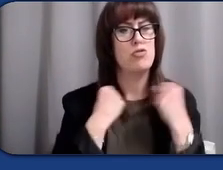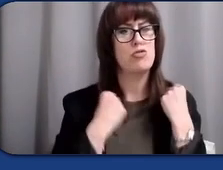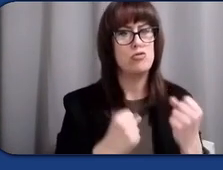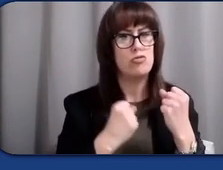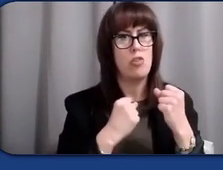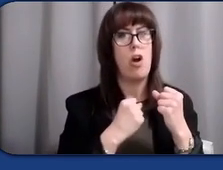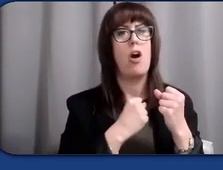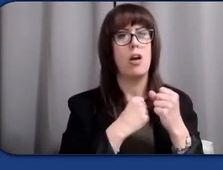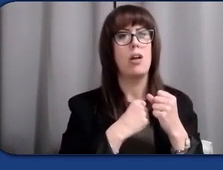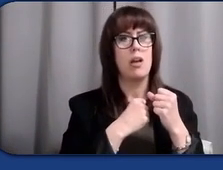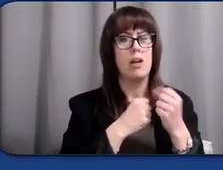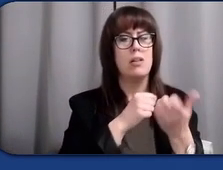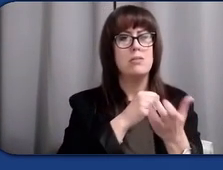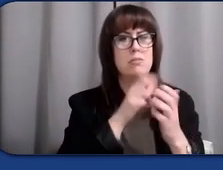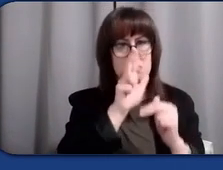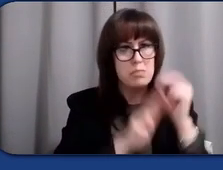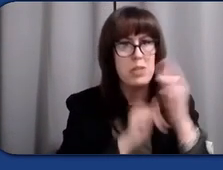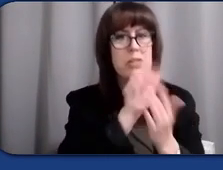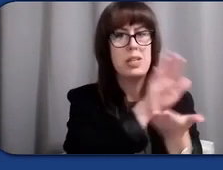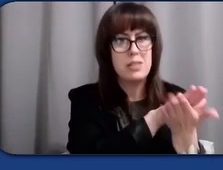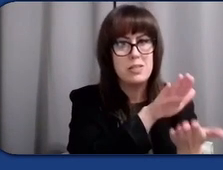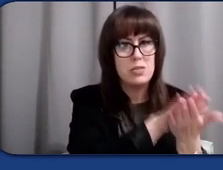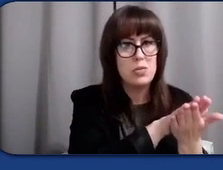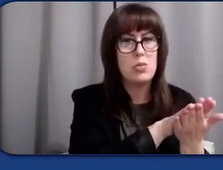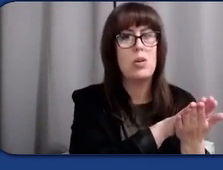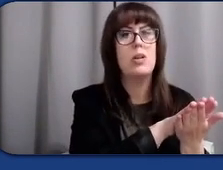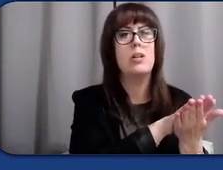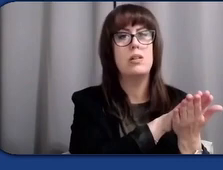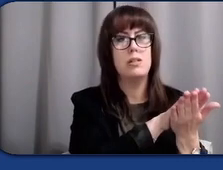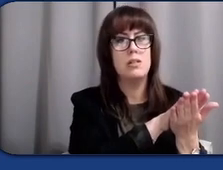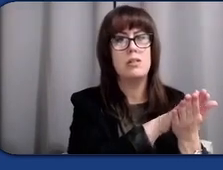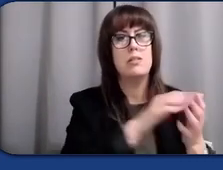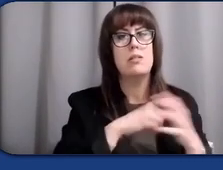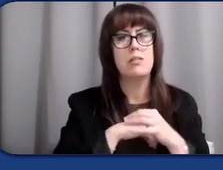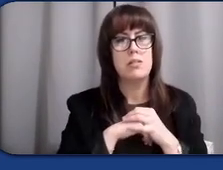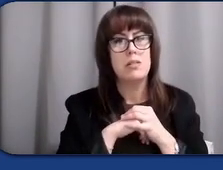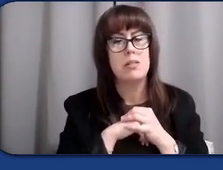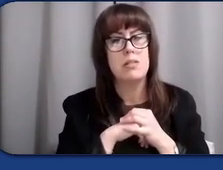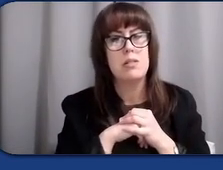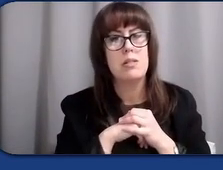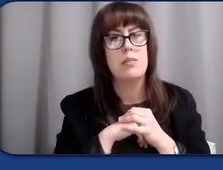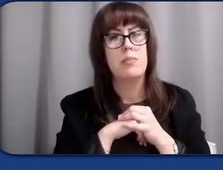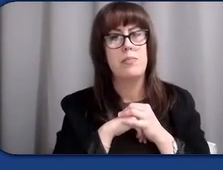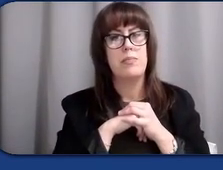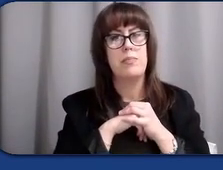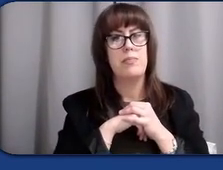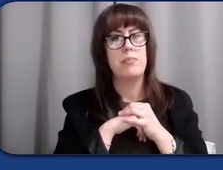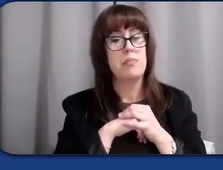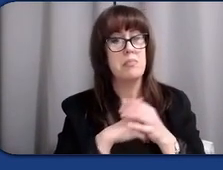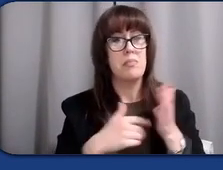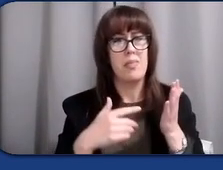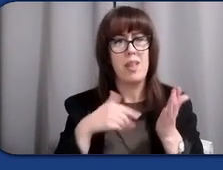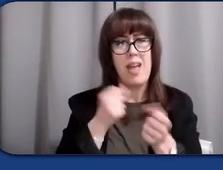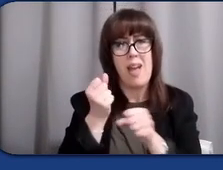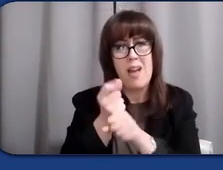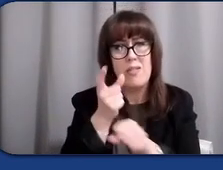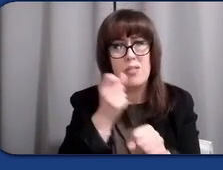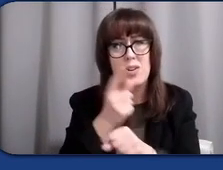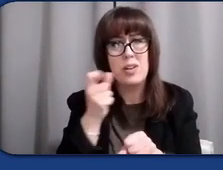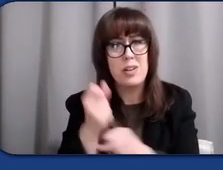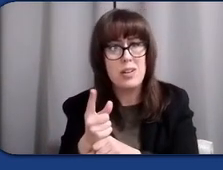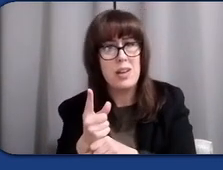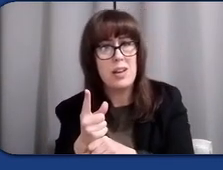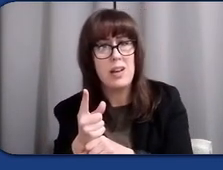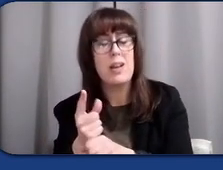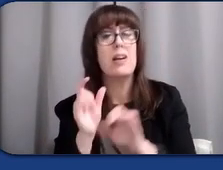of budget that every year is being rolled out, and you see very little efforts that are being put to actually